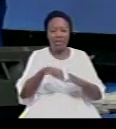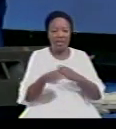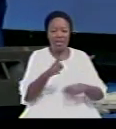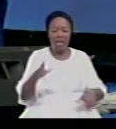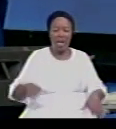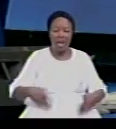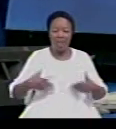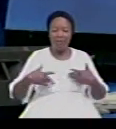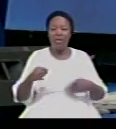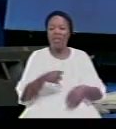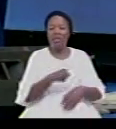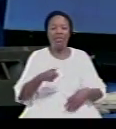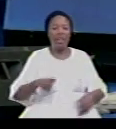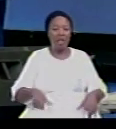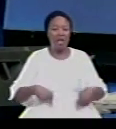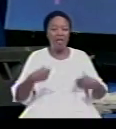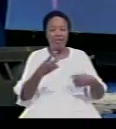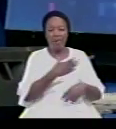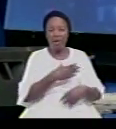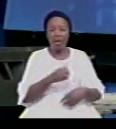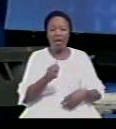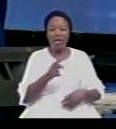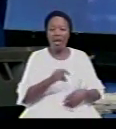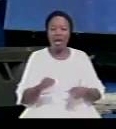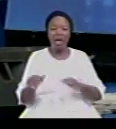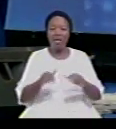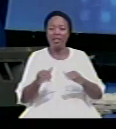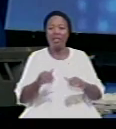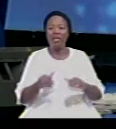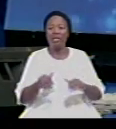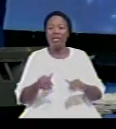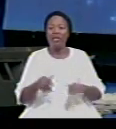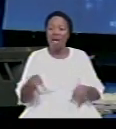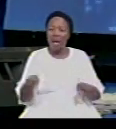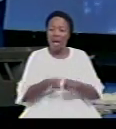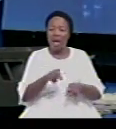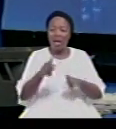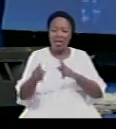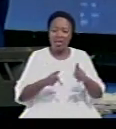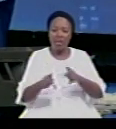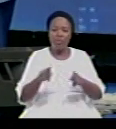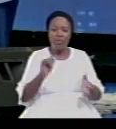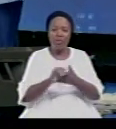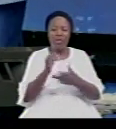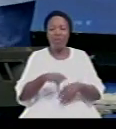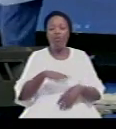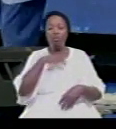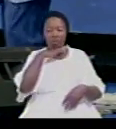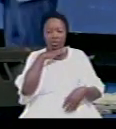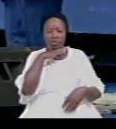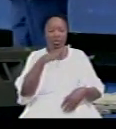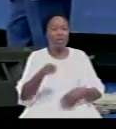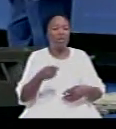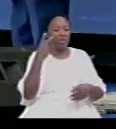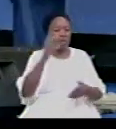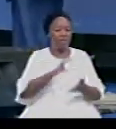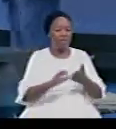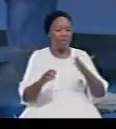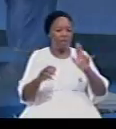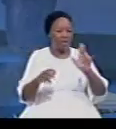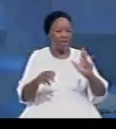they live and act as people of corruption. Look at verse 34. In